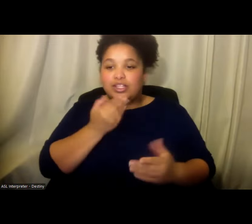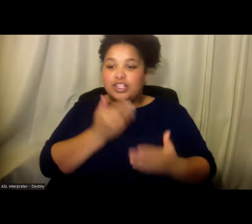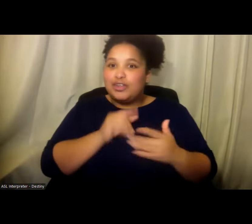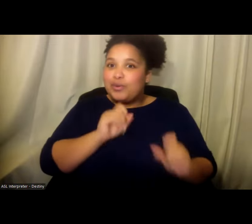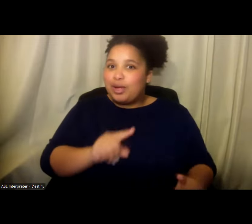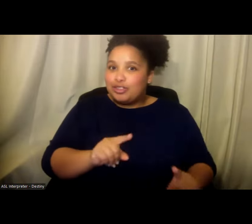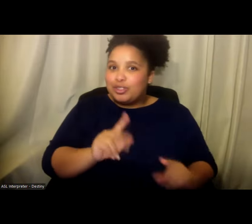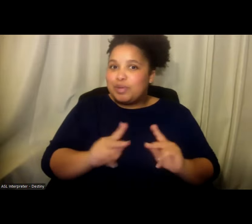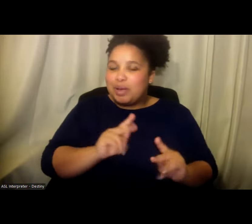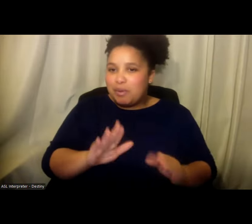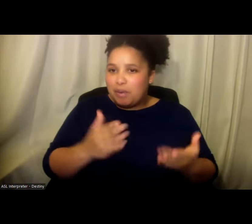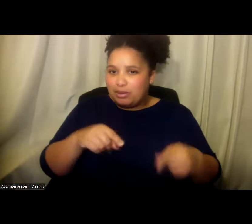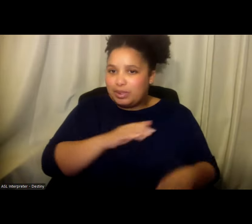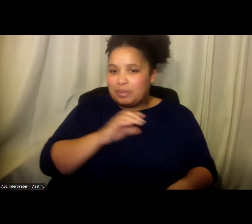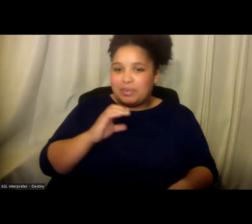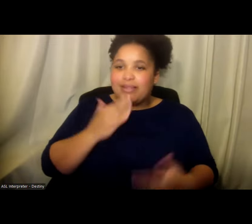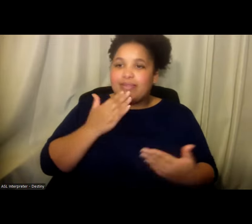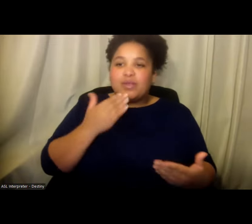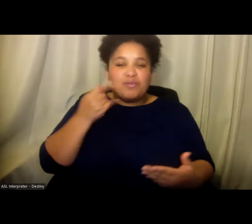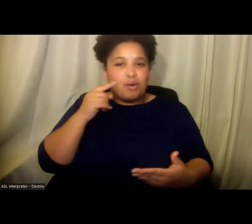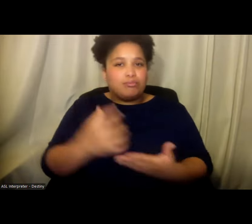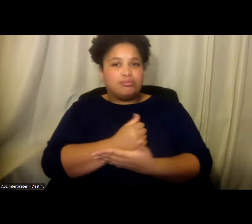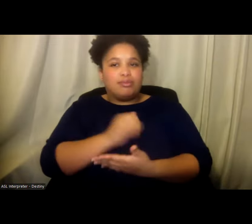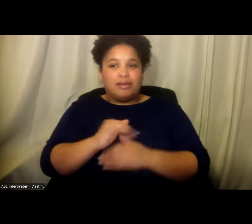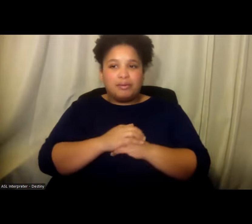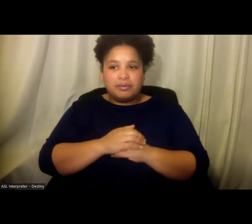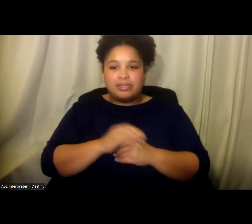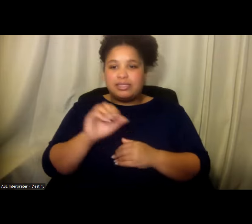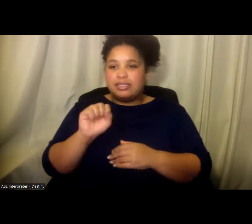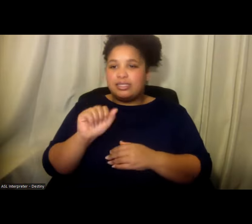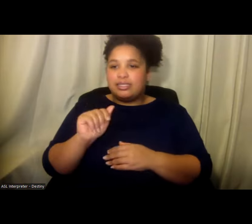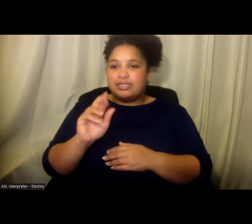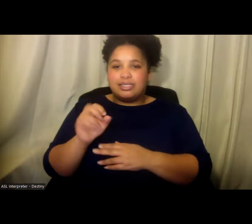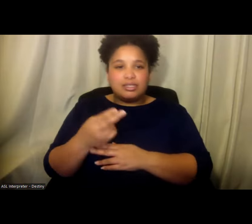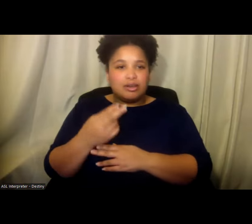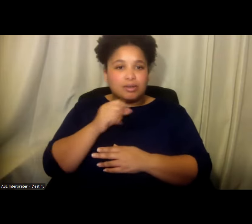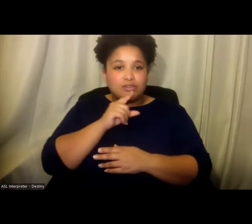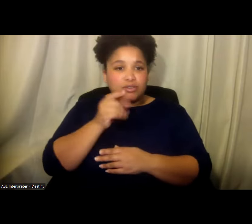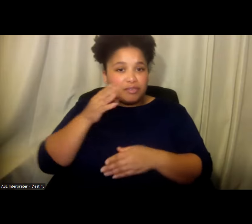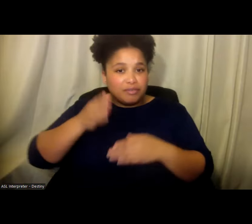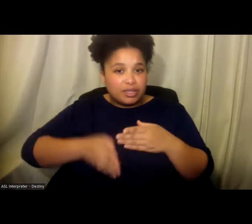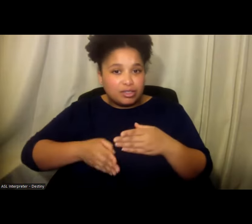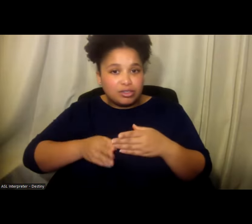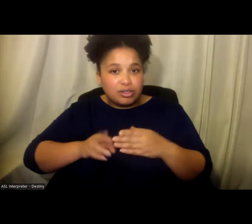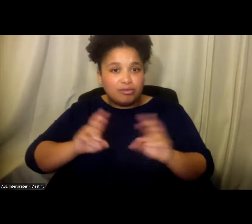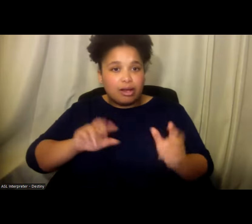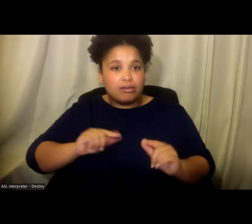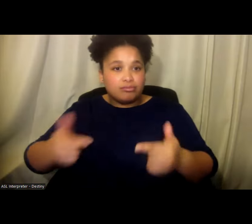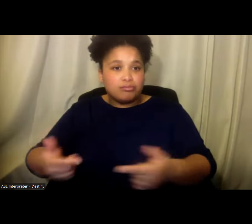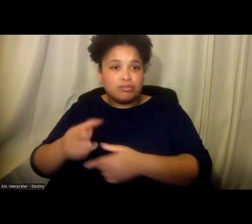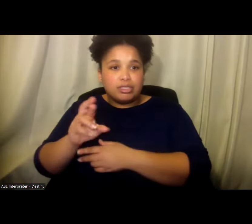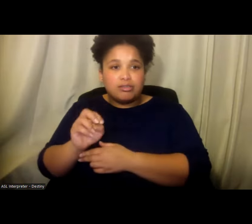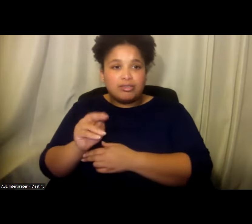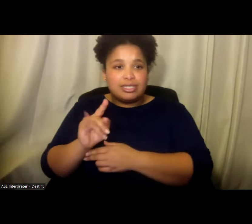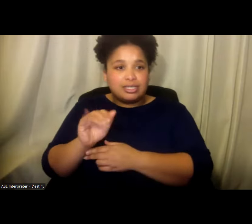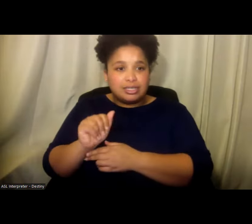that people on the committee asked. So thanks for doing that. And Sarah, I'm not sure whether you were done and we're ready to go to Renita. Yeah. Is that about I where